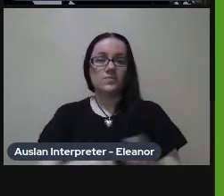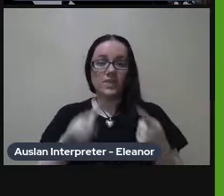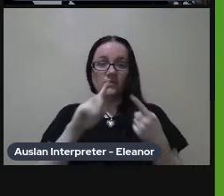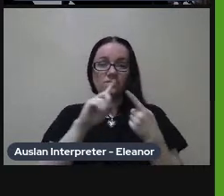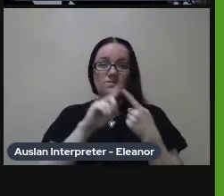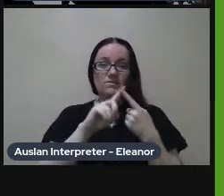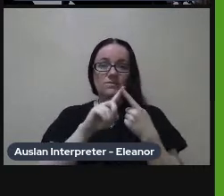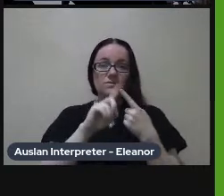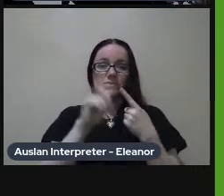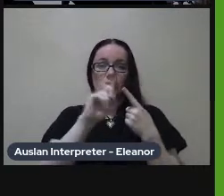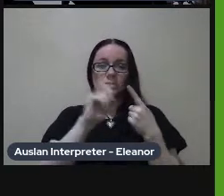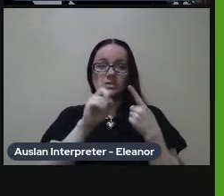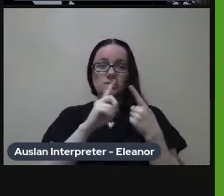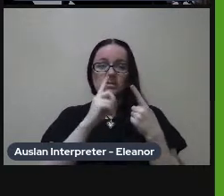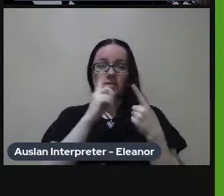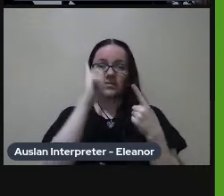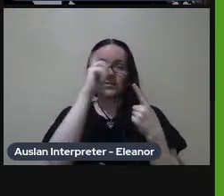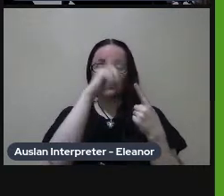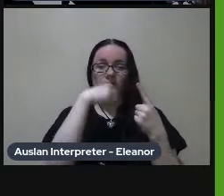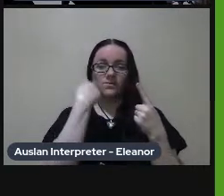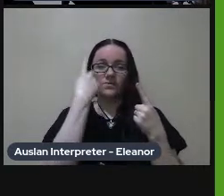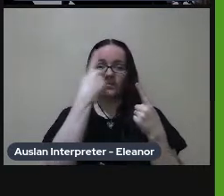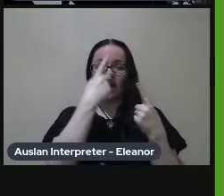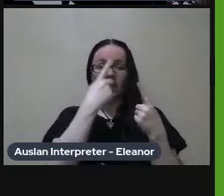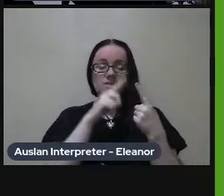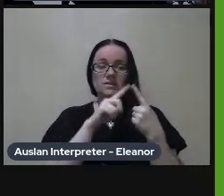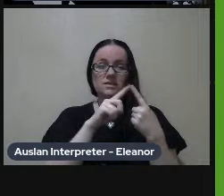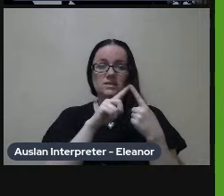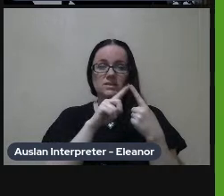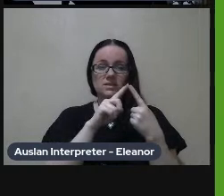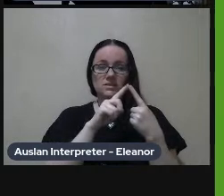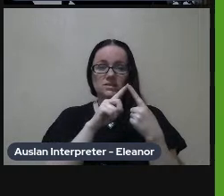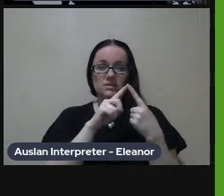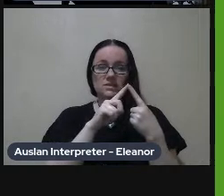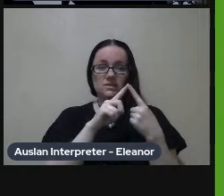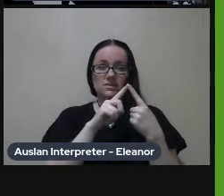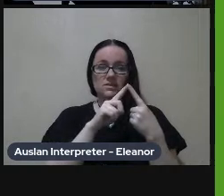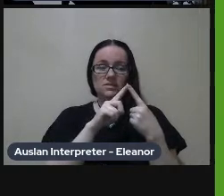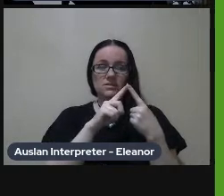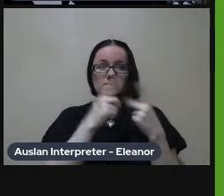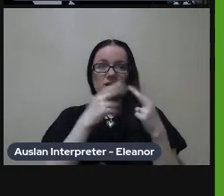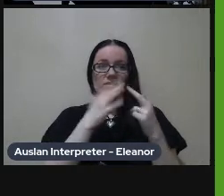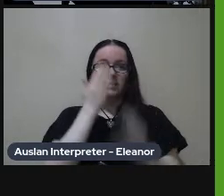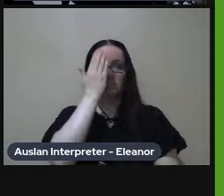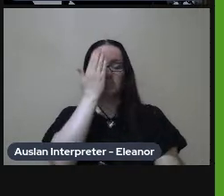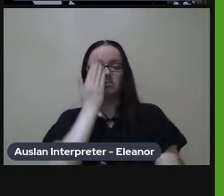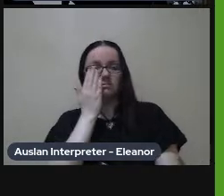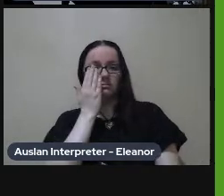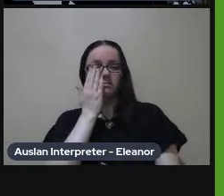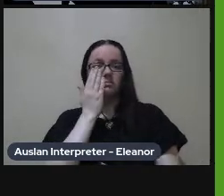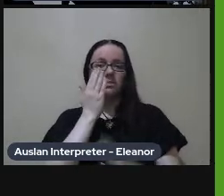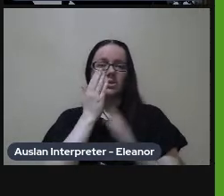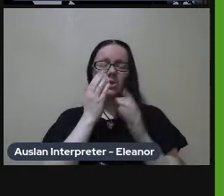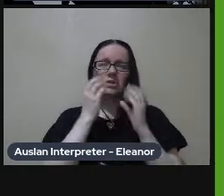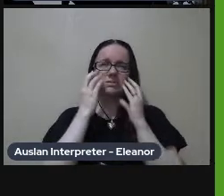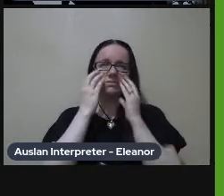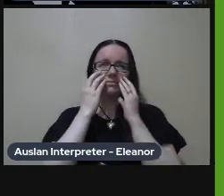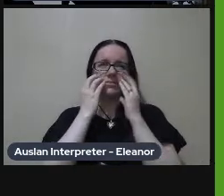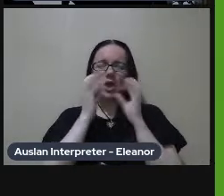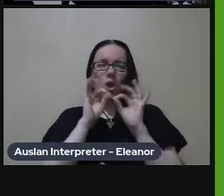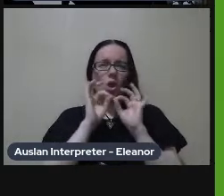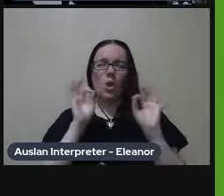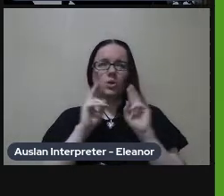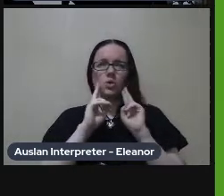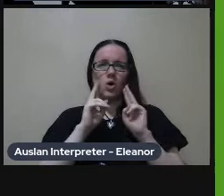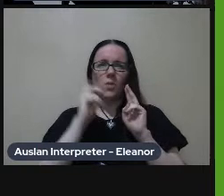mean? Face. So if you notice that someone's face is drooping, there's a facial asymmetry, and this is not usual for